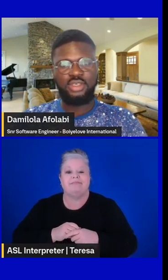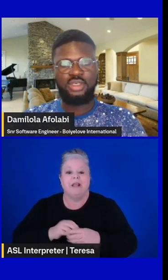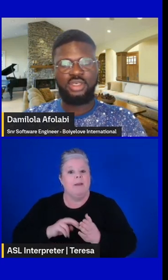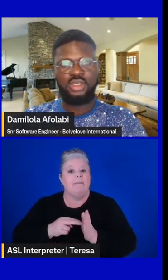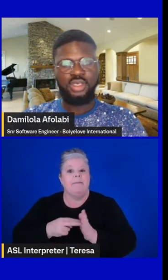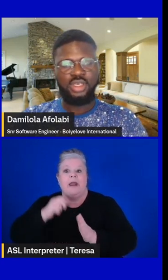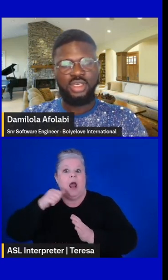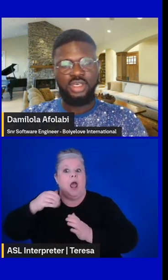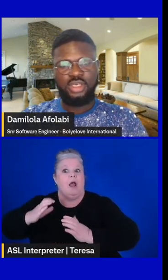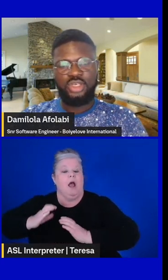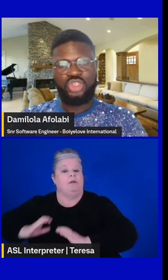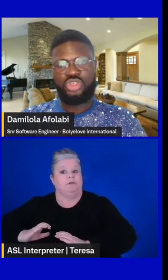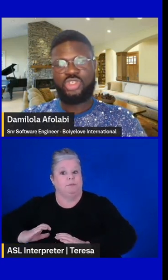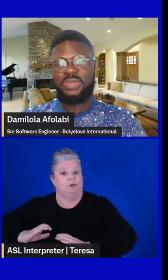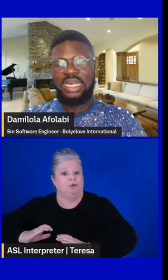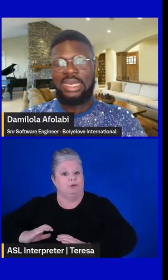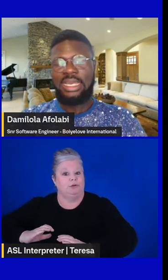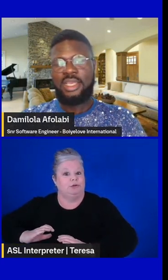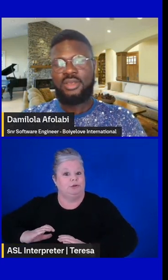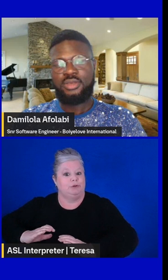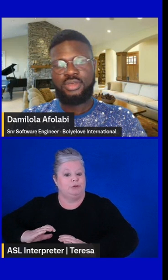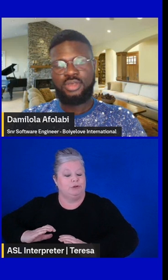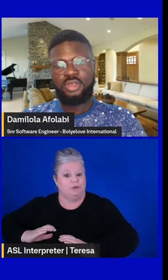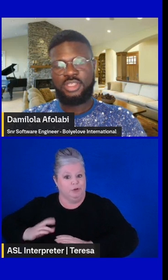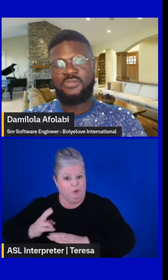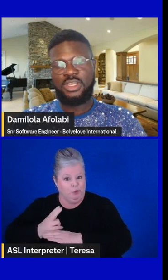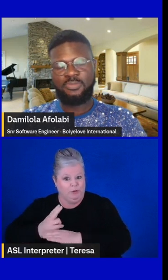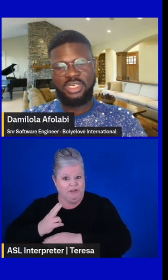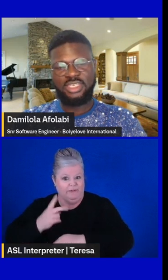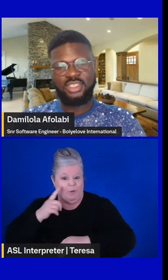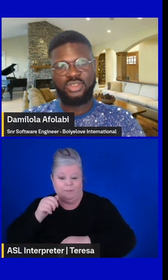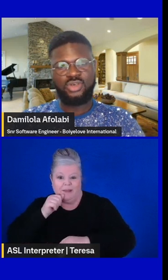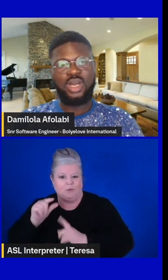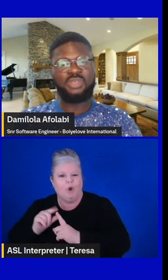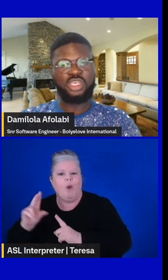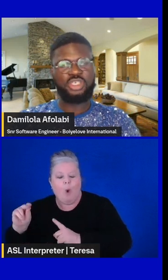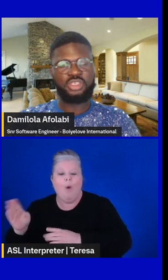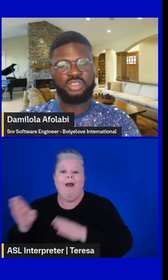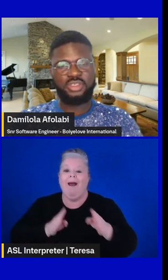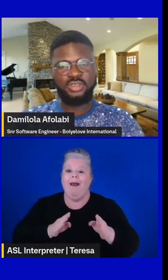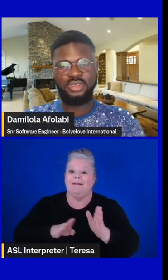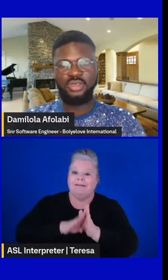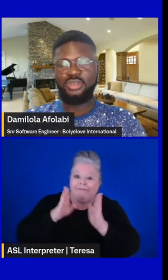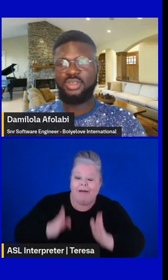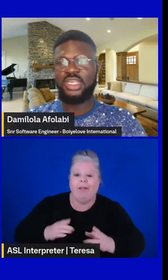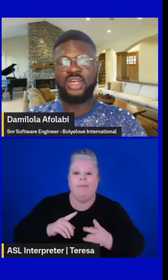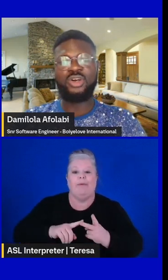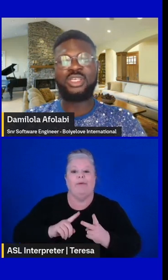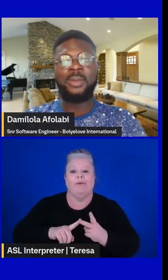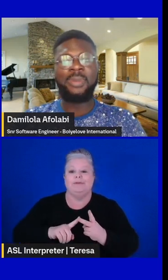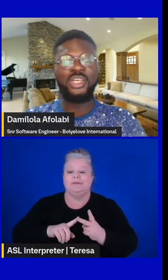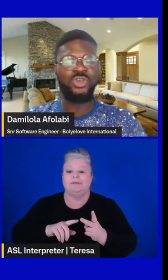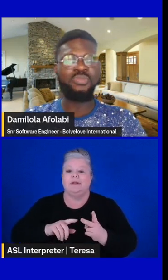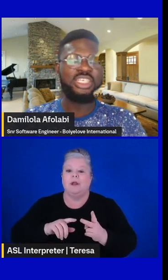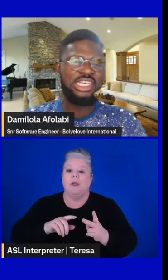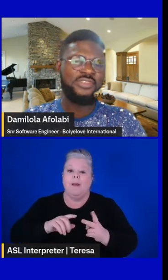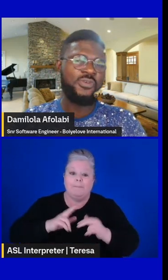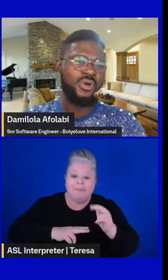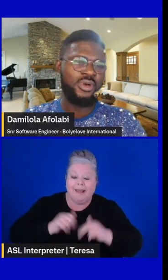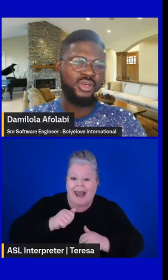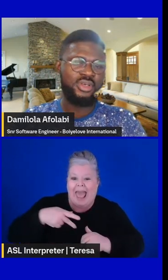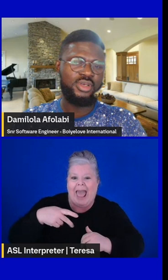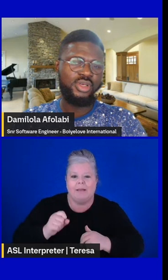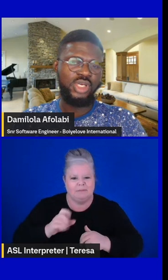consumers, it's used by developers or applications. You can call them password